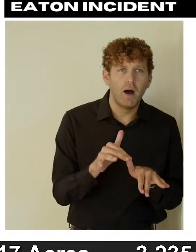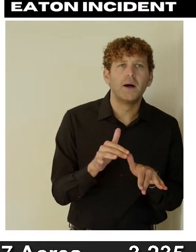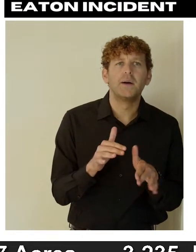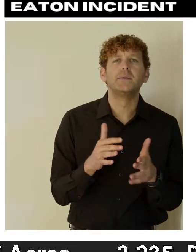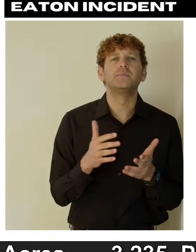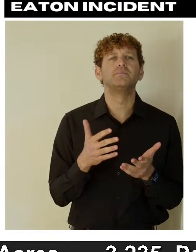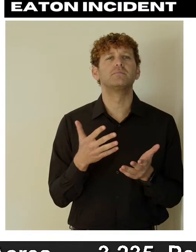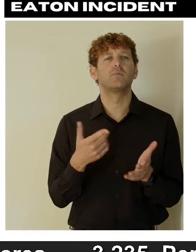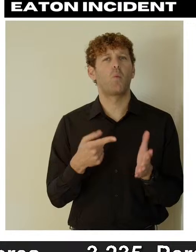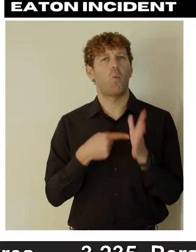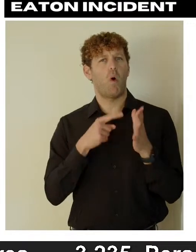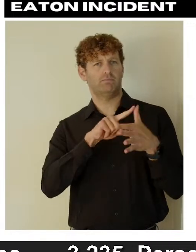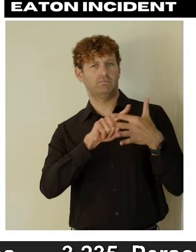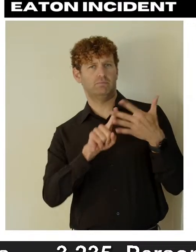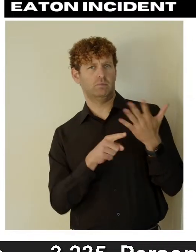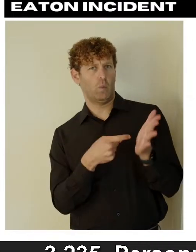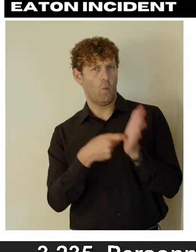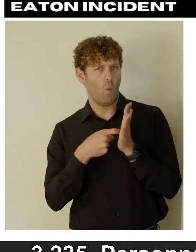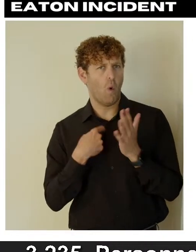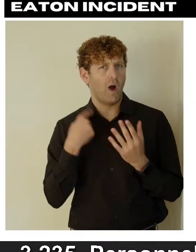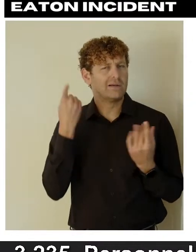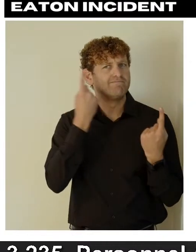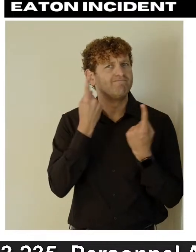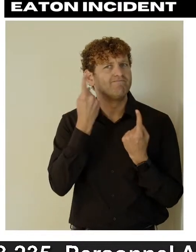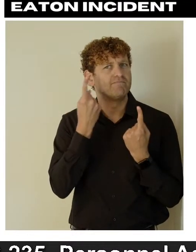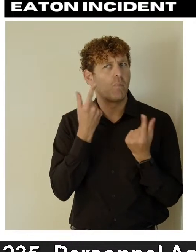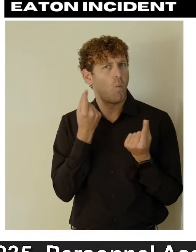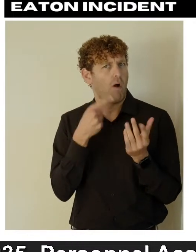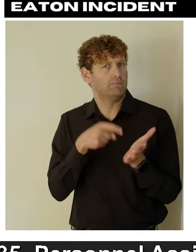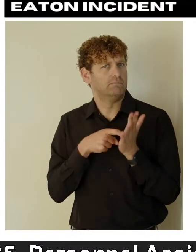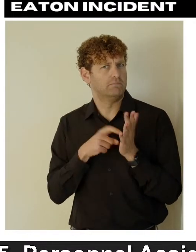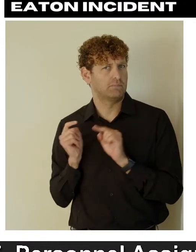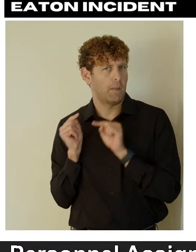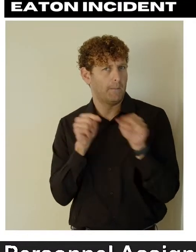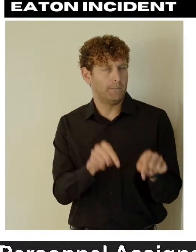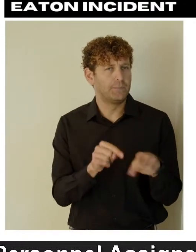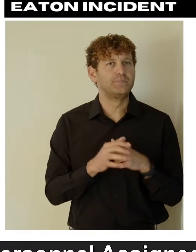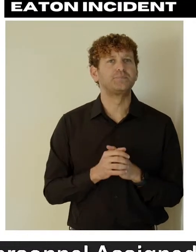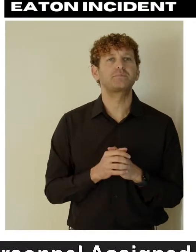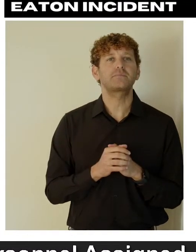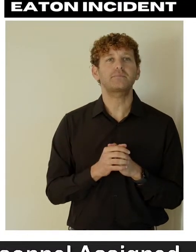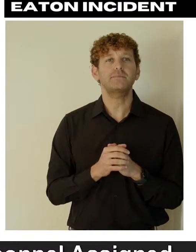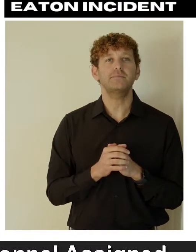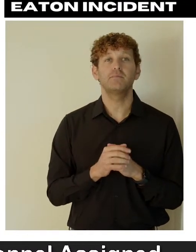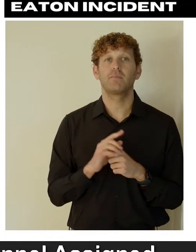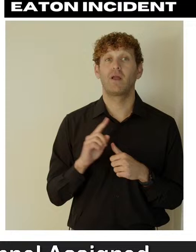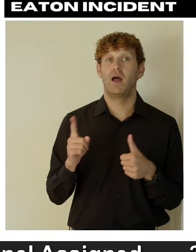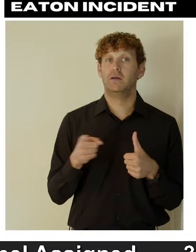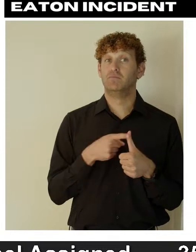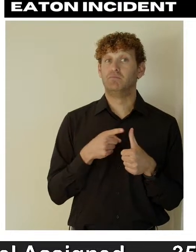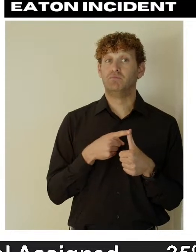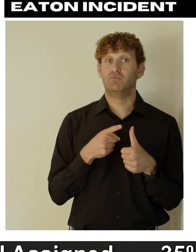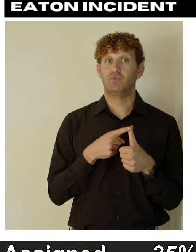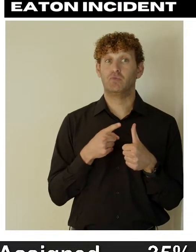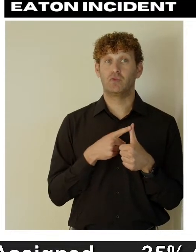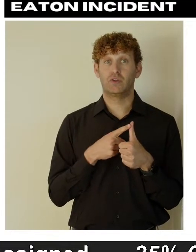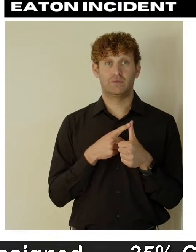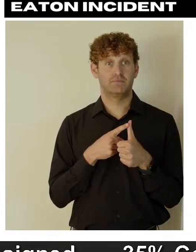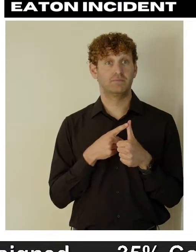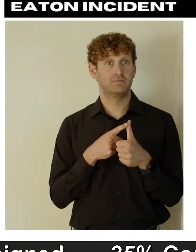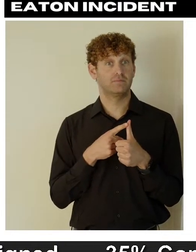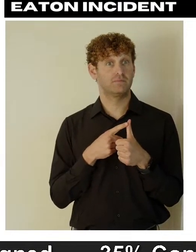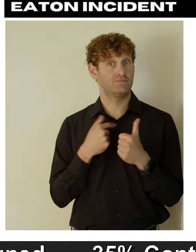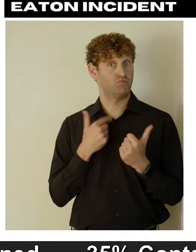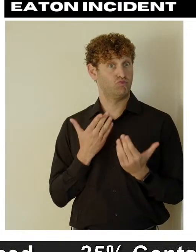when we're conducting evacuation or repopulation. First off, I wanted to say when fire resources recommend